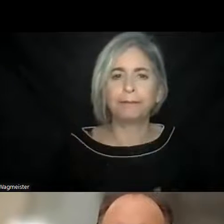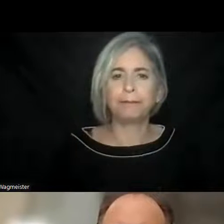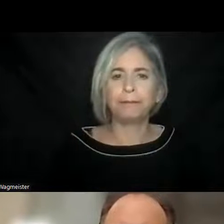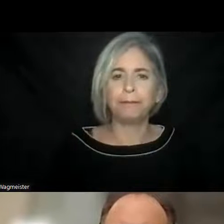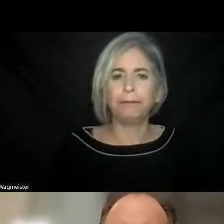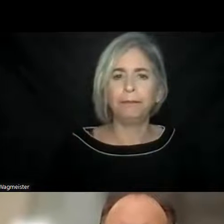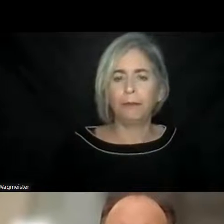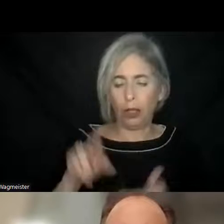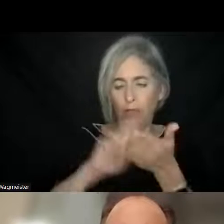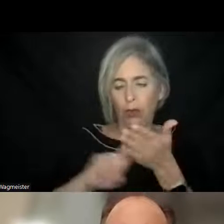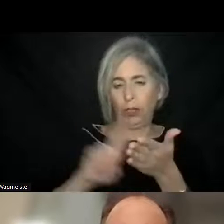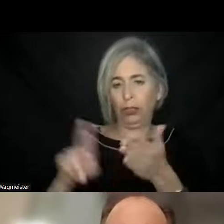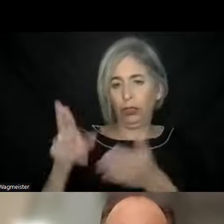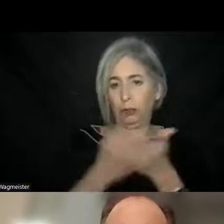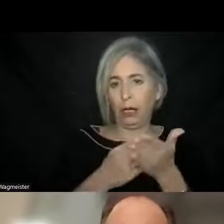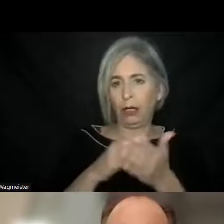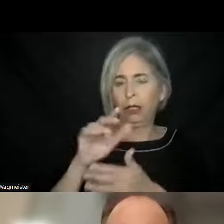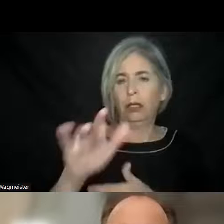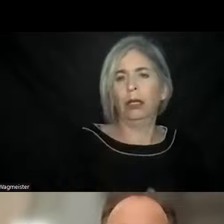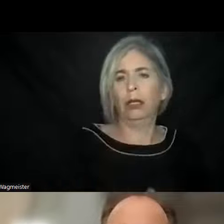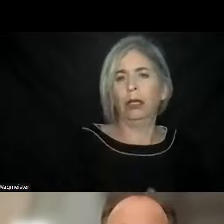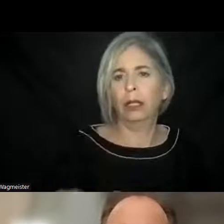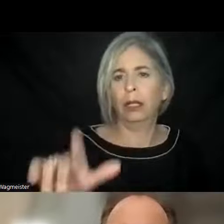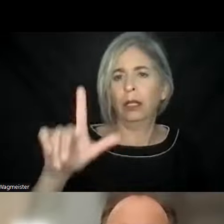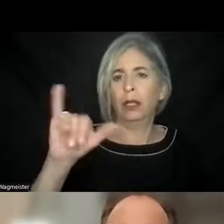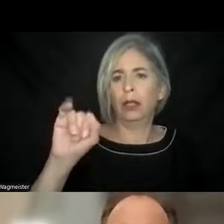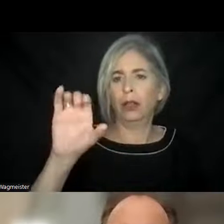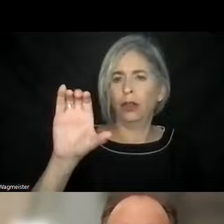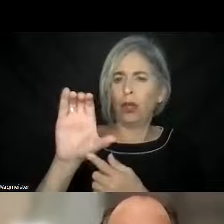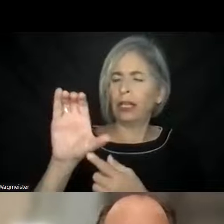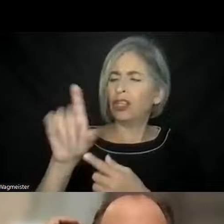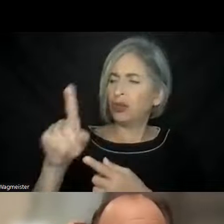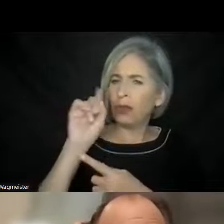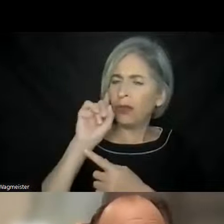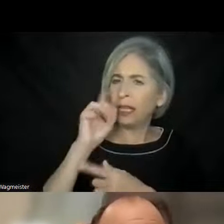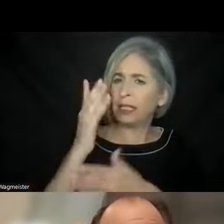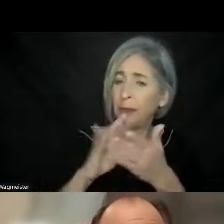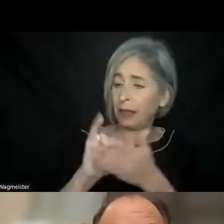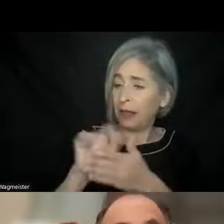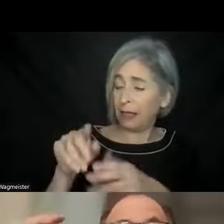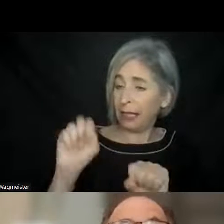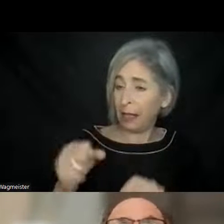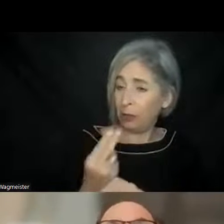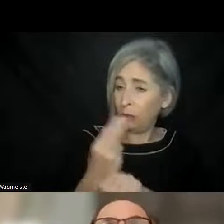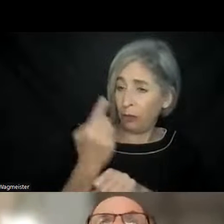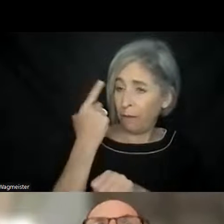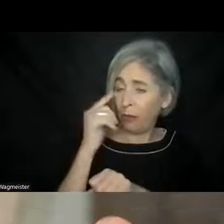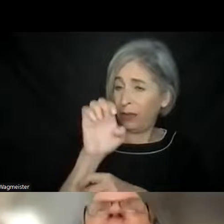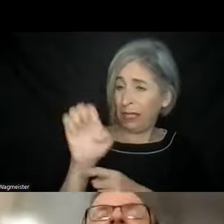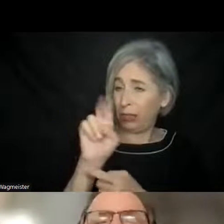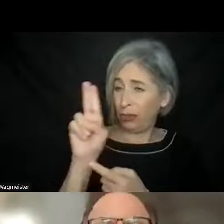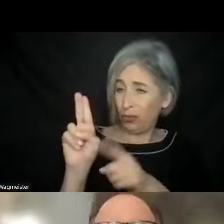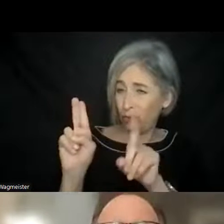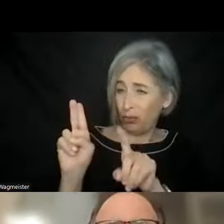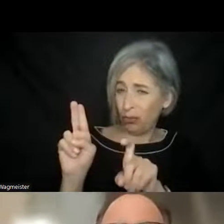the research piece here, Loic? What do you think? Do you think something like this could be useful for the EU? I mean,